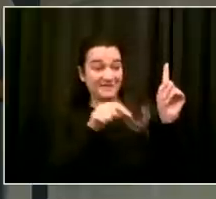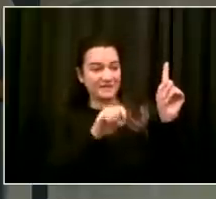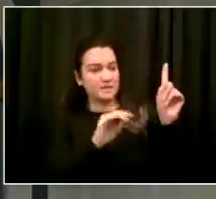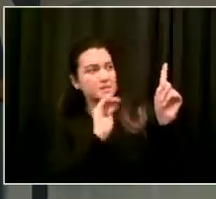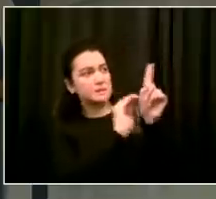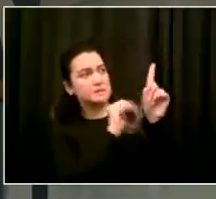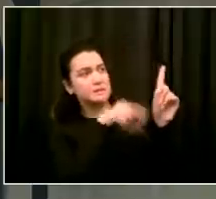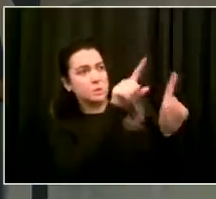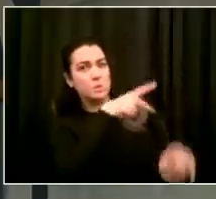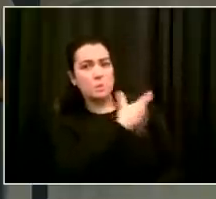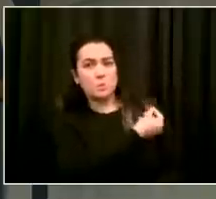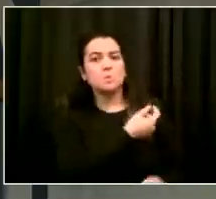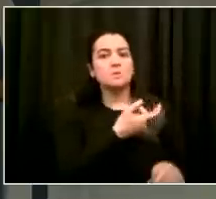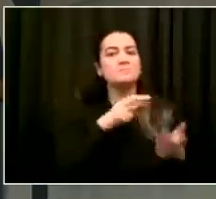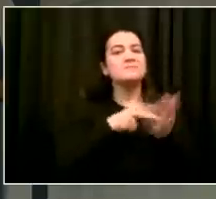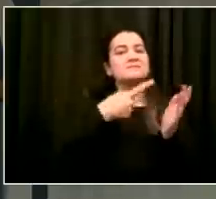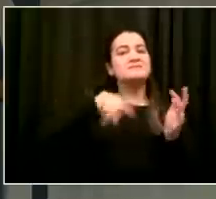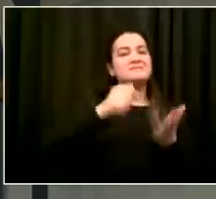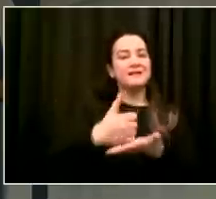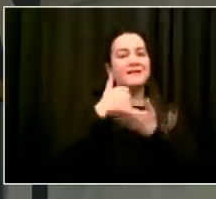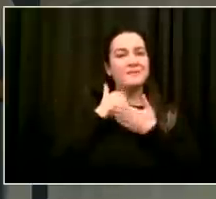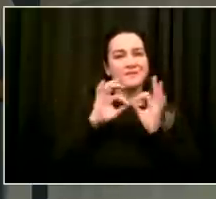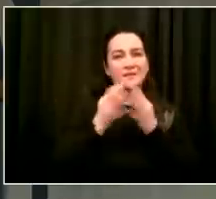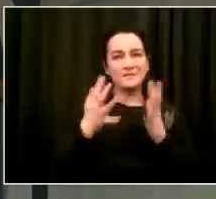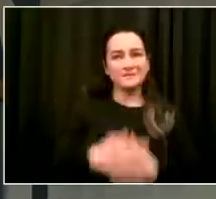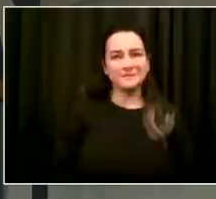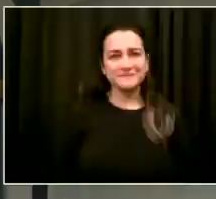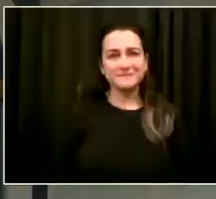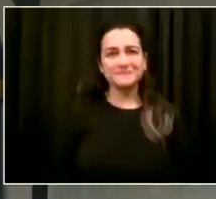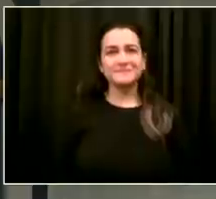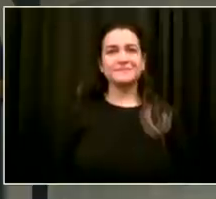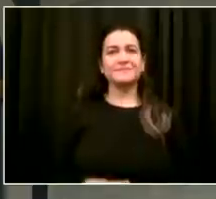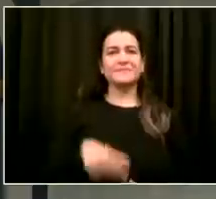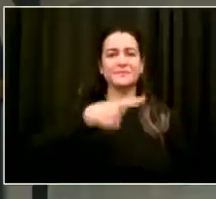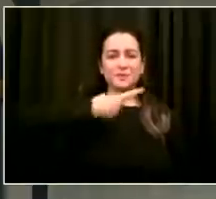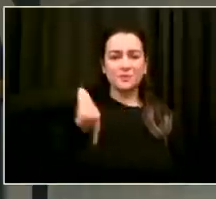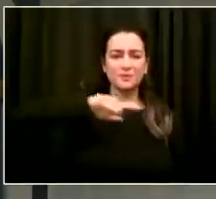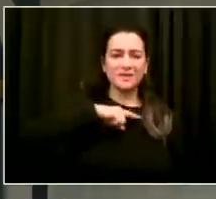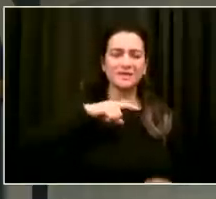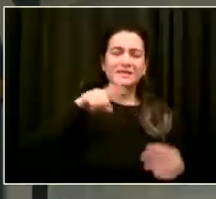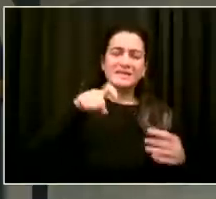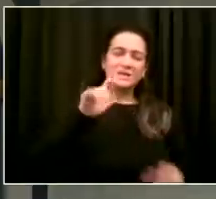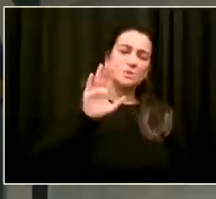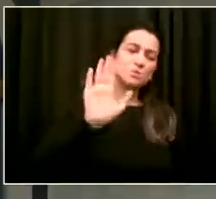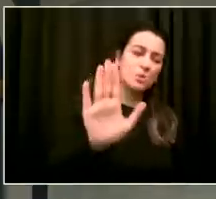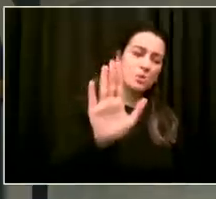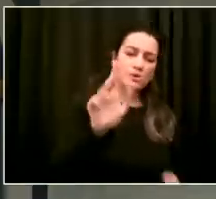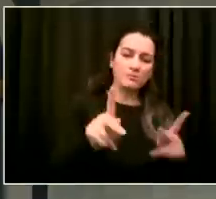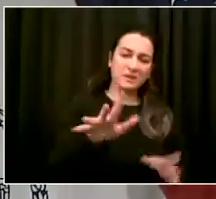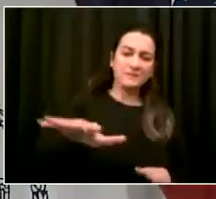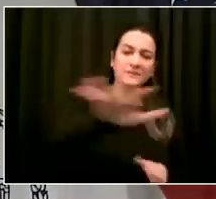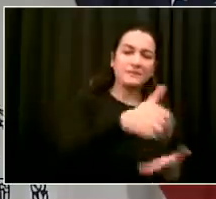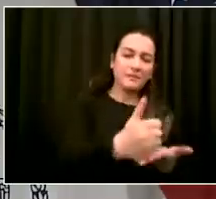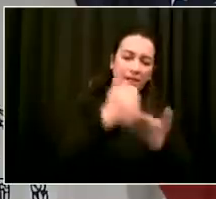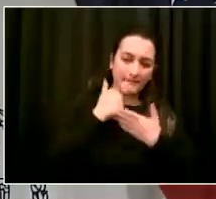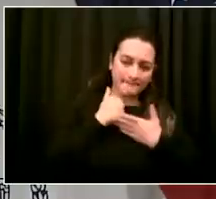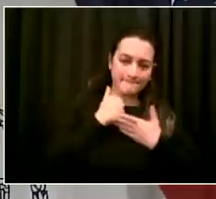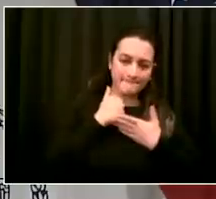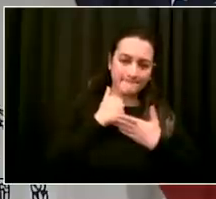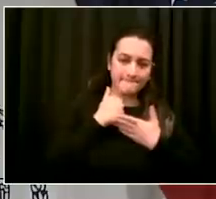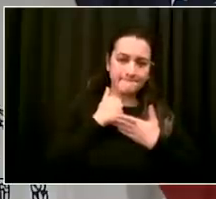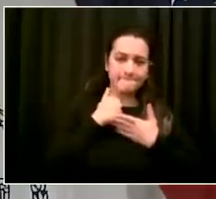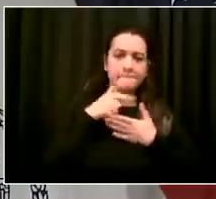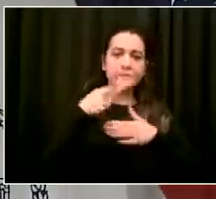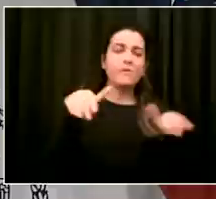Matt again? We didn't find Matt. We'll get him tomorrow. We're going to go to Calla from PIX 11. All right.